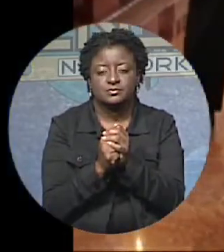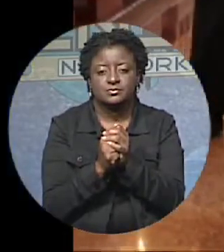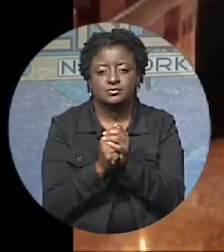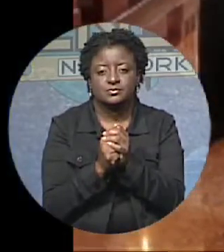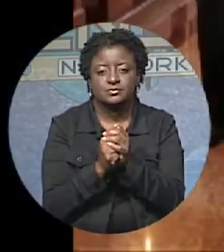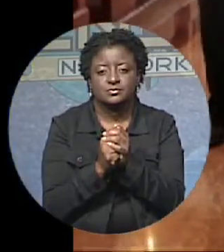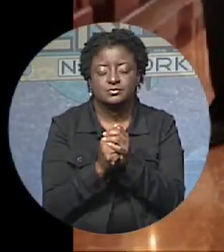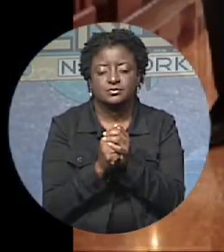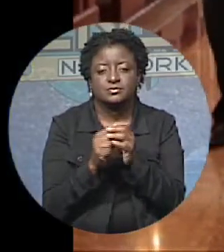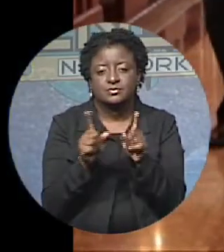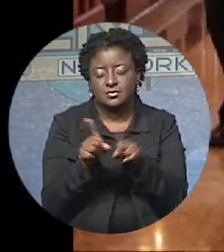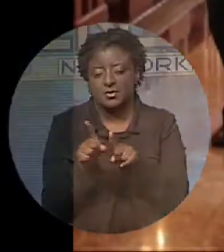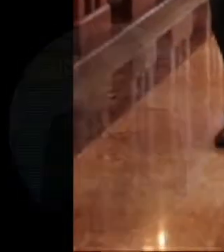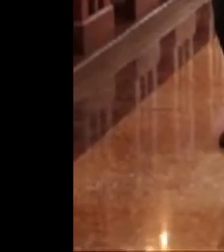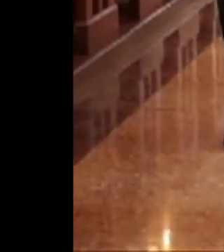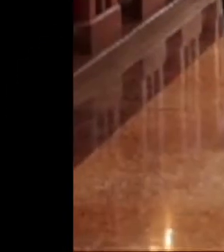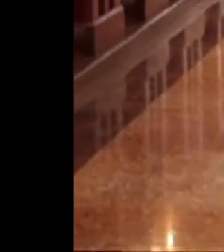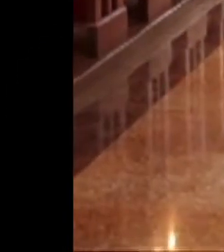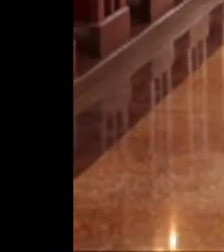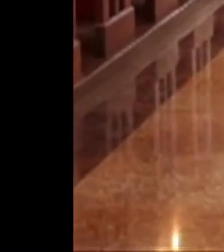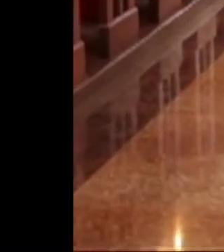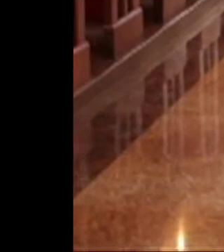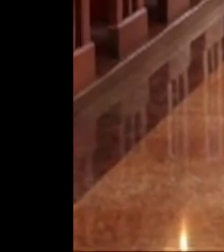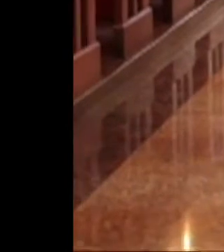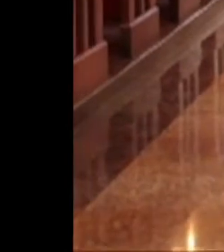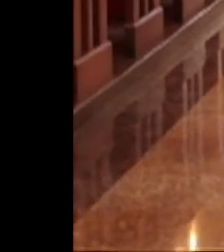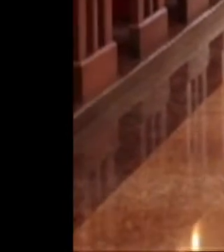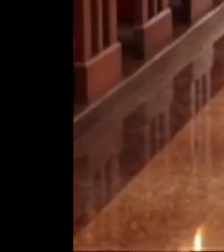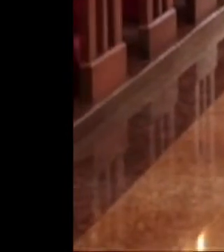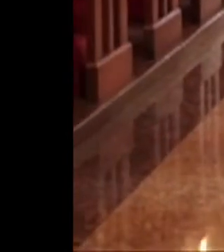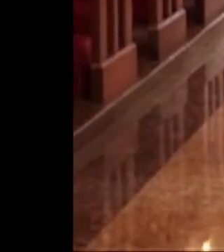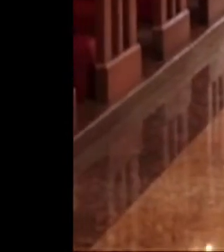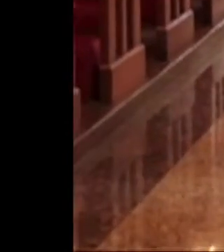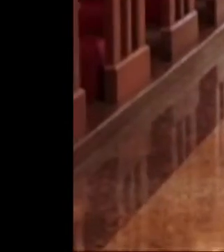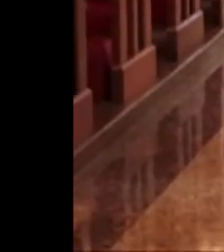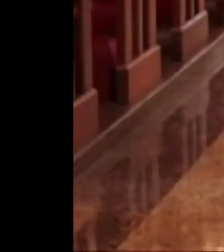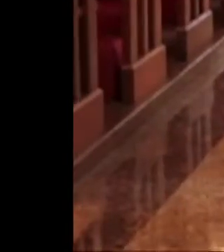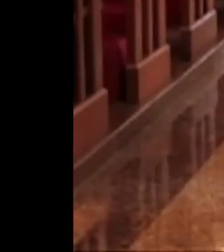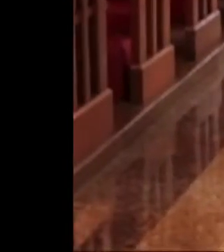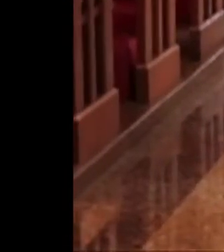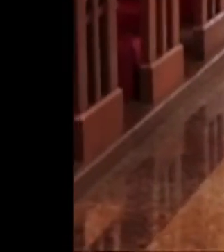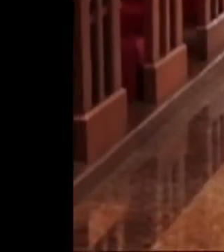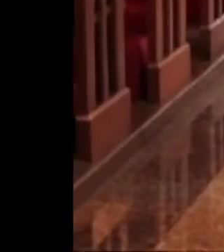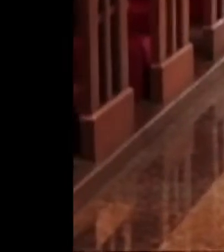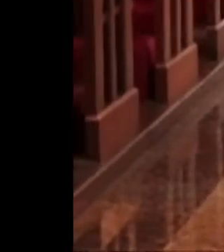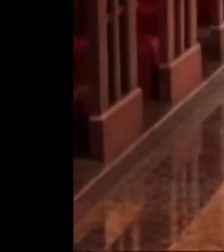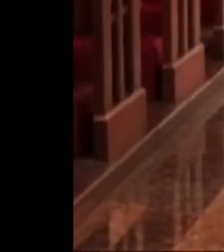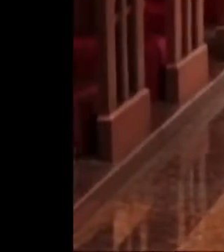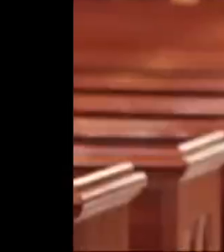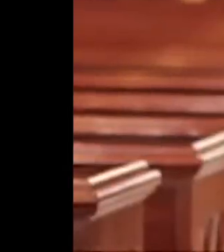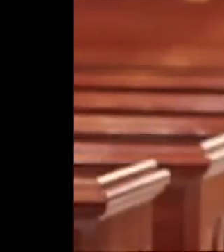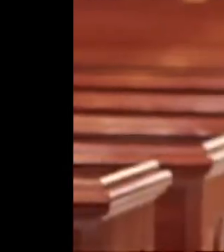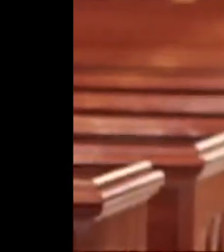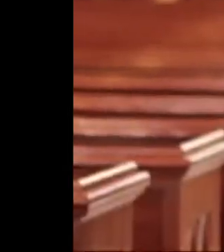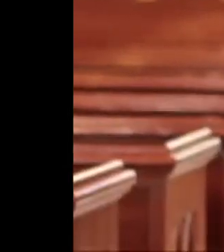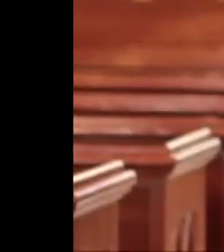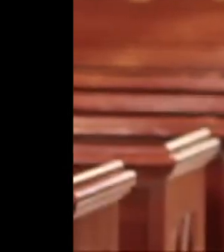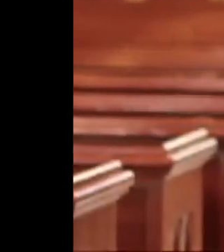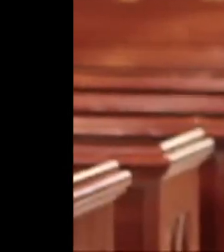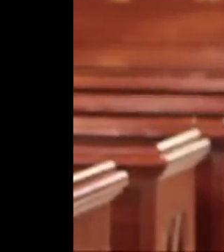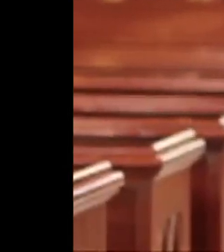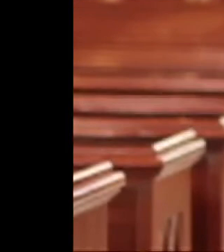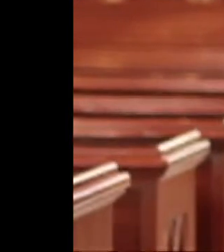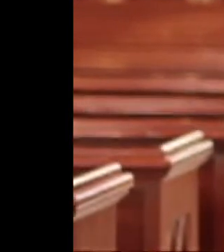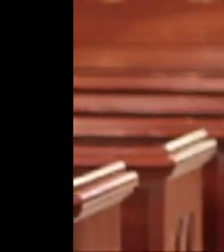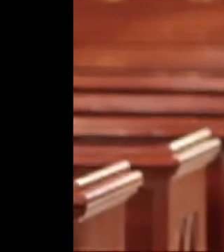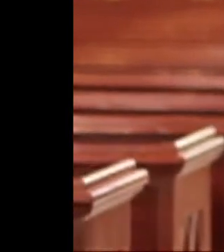Like politics and Junkanoo, religion plays a fundamental part of Bahamian culture. For me, I grew up in church. My